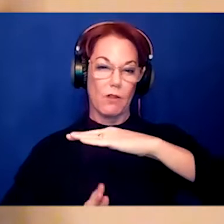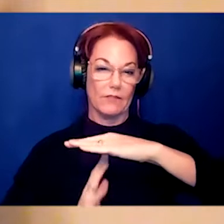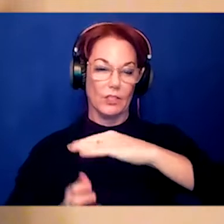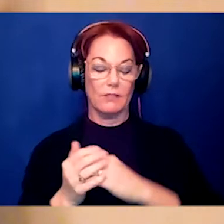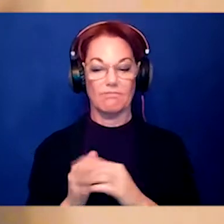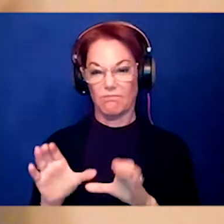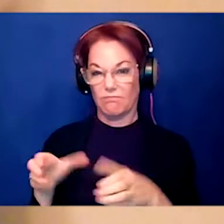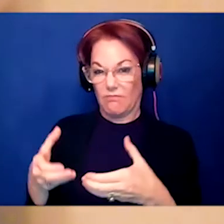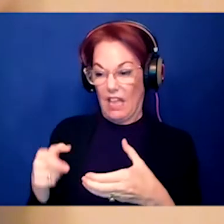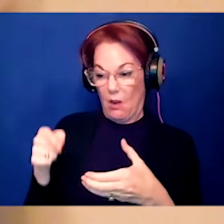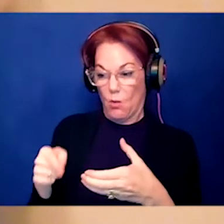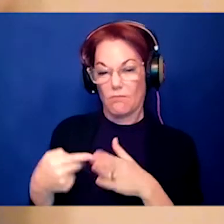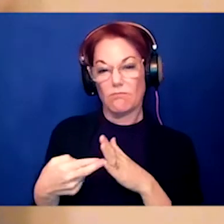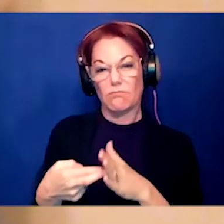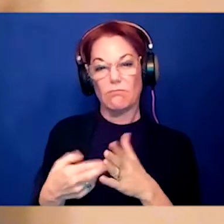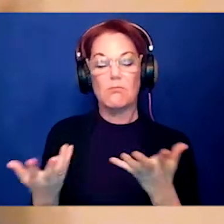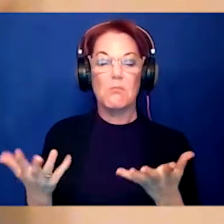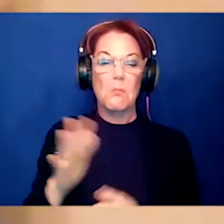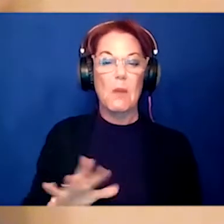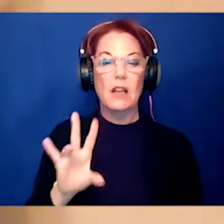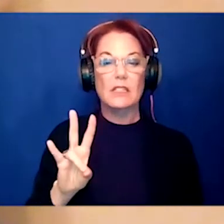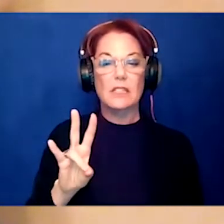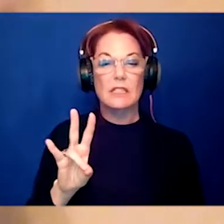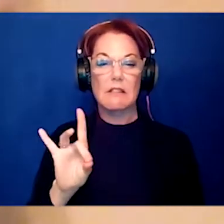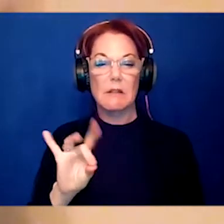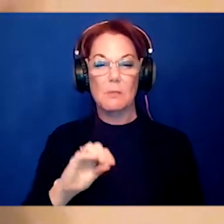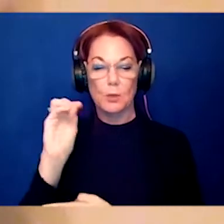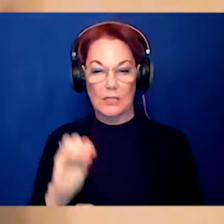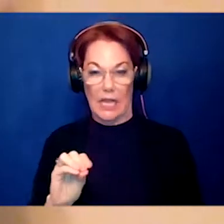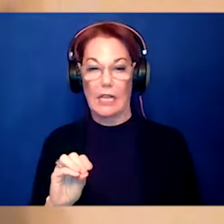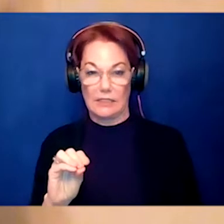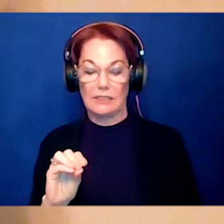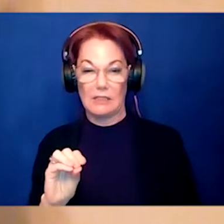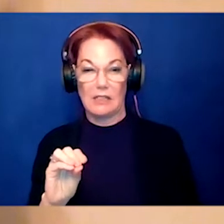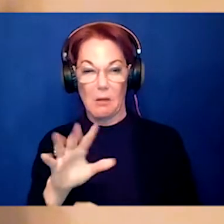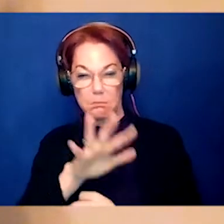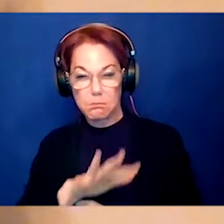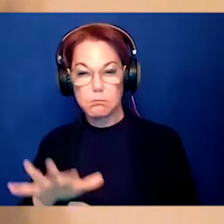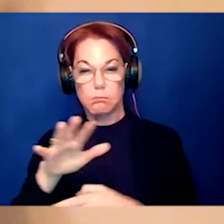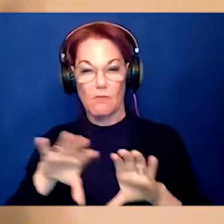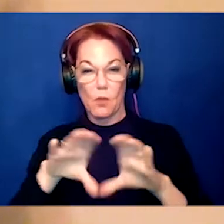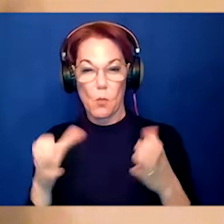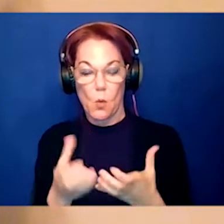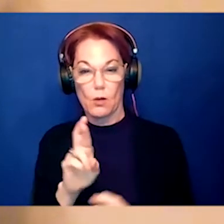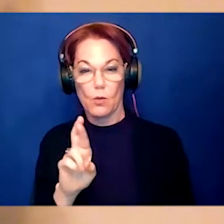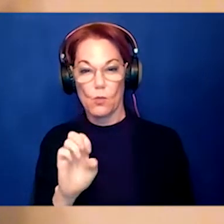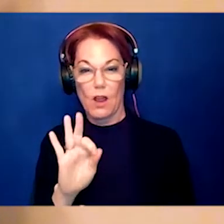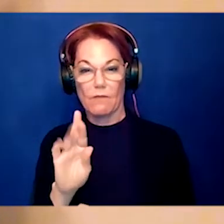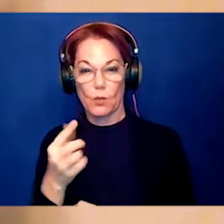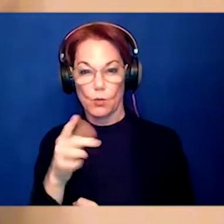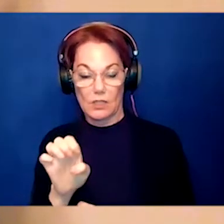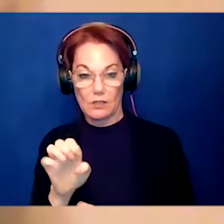category represents around 78% of all the refugees displaced worldwide. Maybe some of you don't